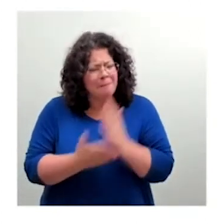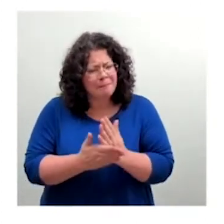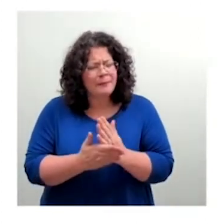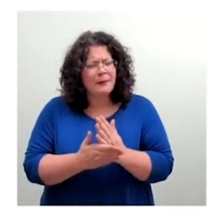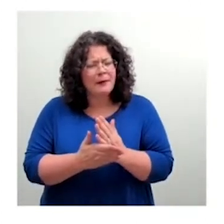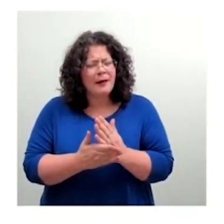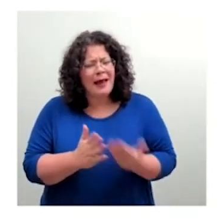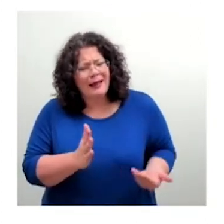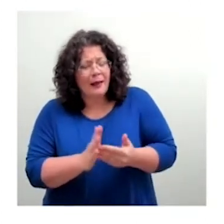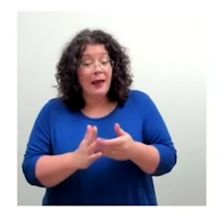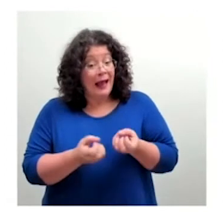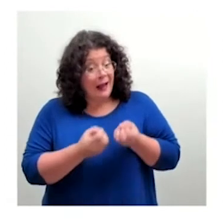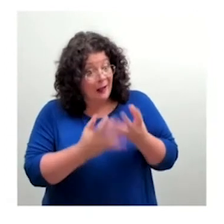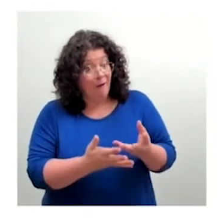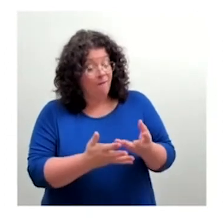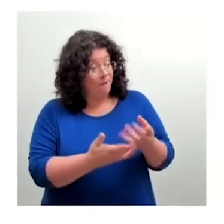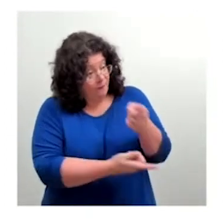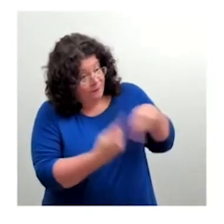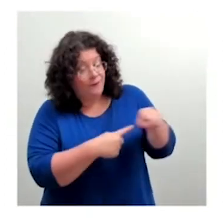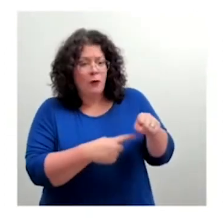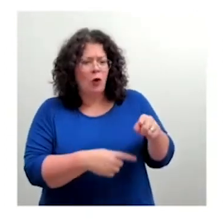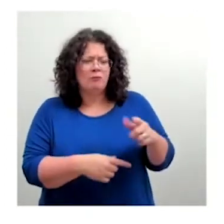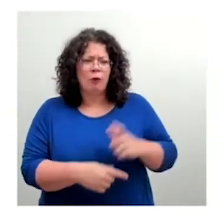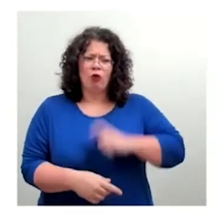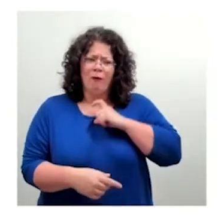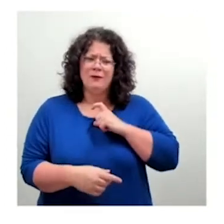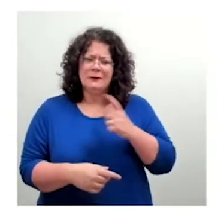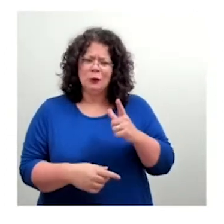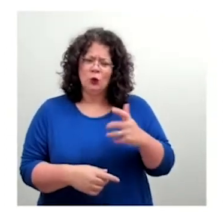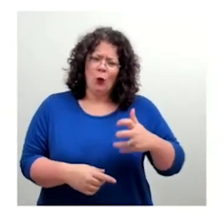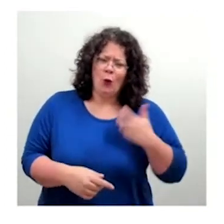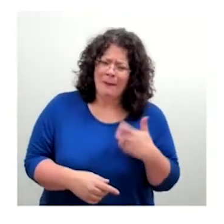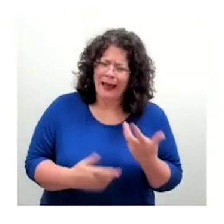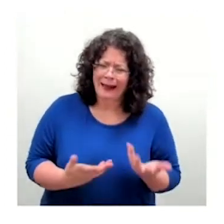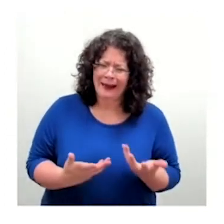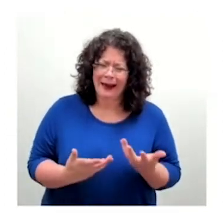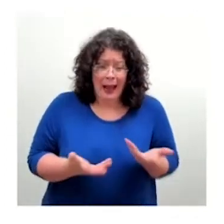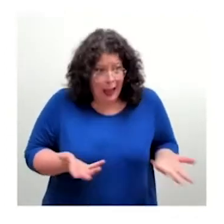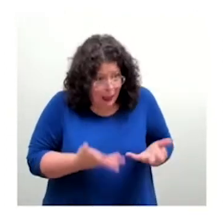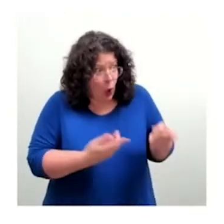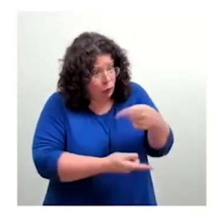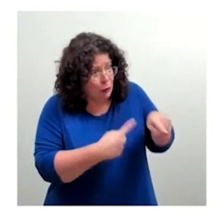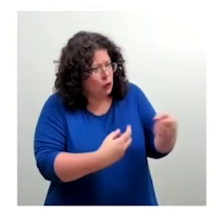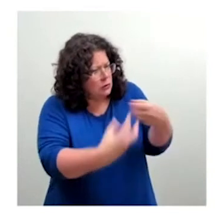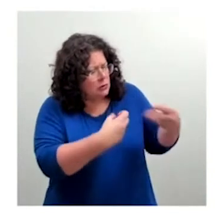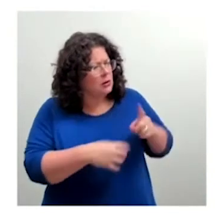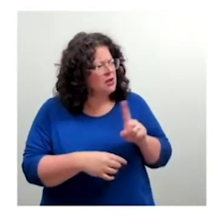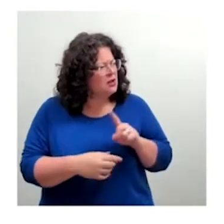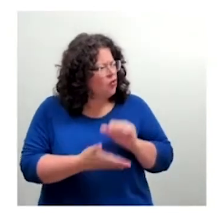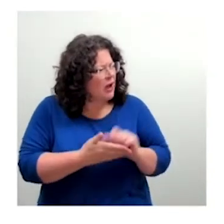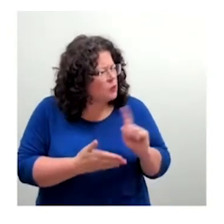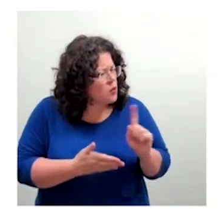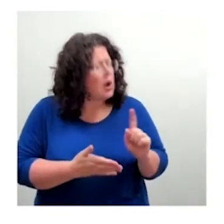tell you what isn't right, to tell you what isn't working, and then to be really open-minded about that and not defensive. We've